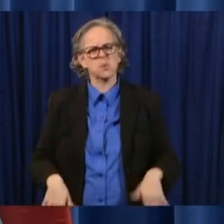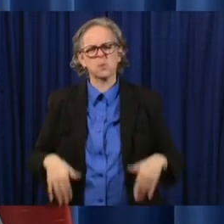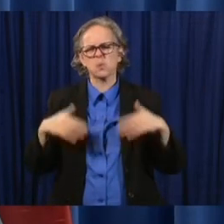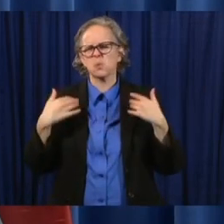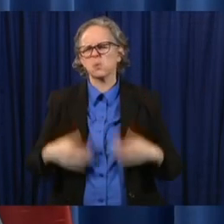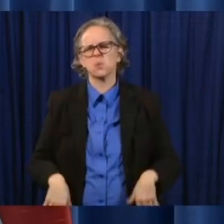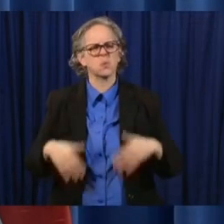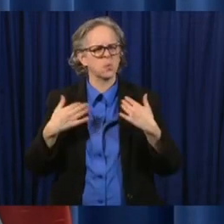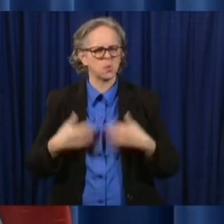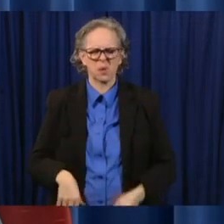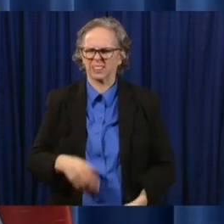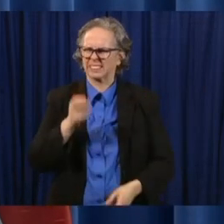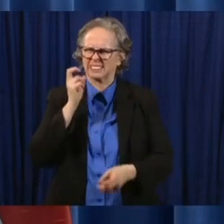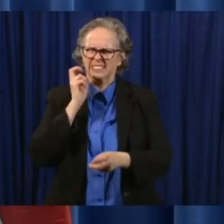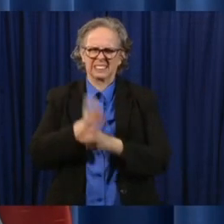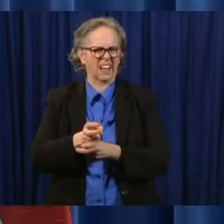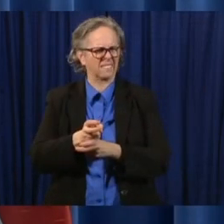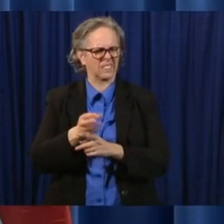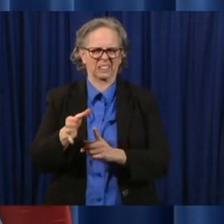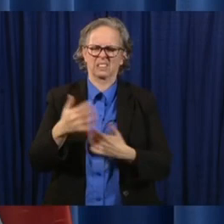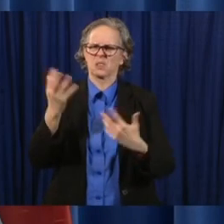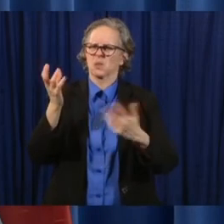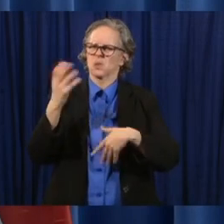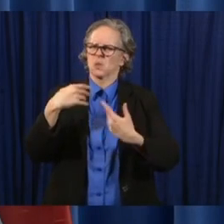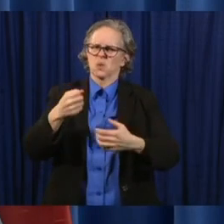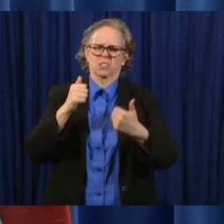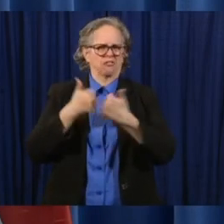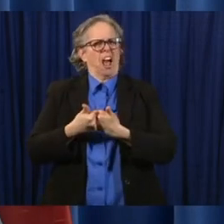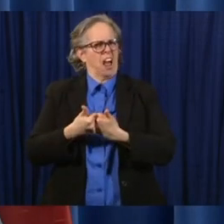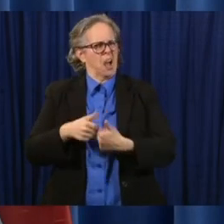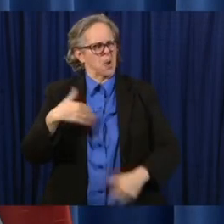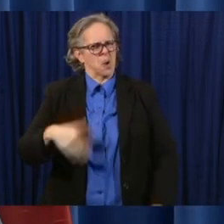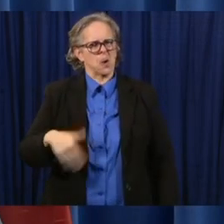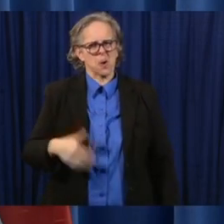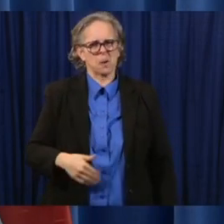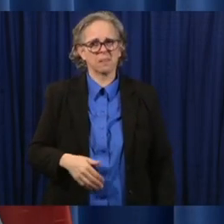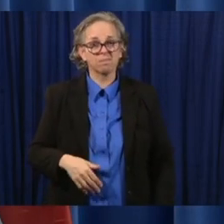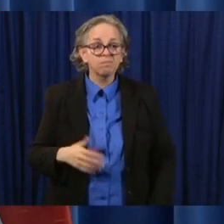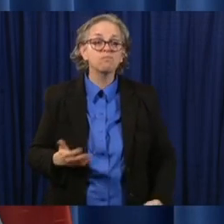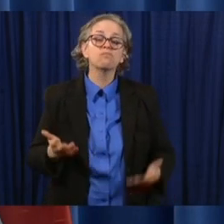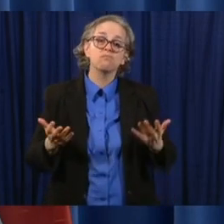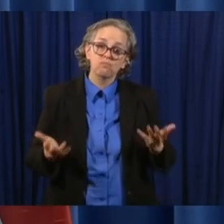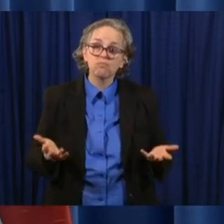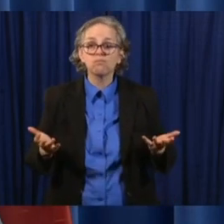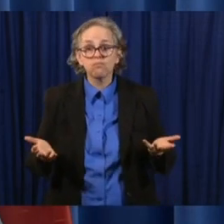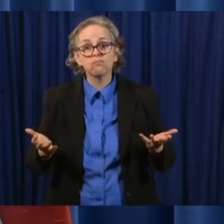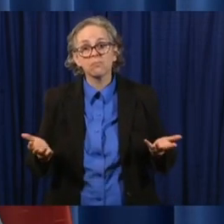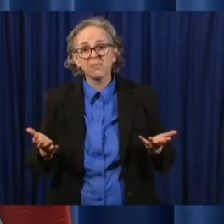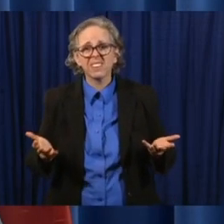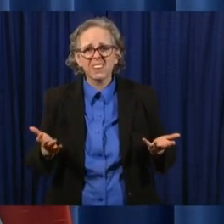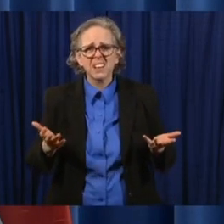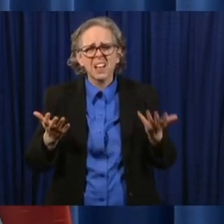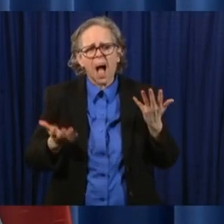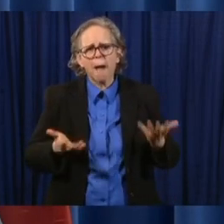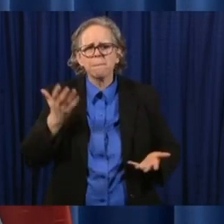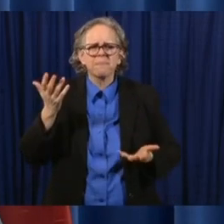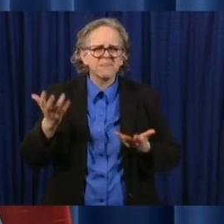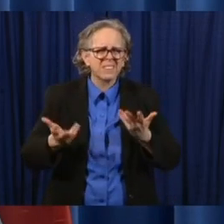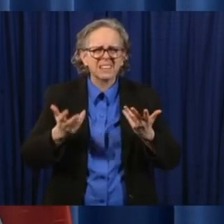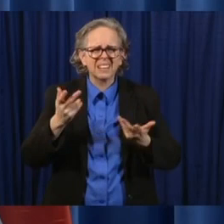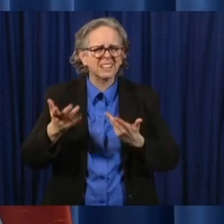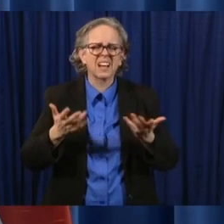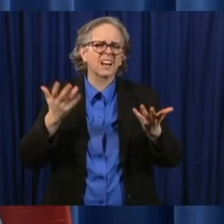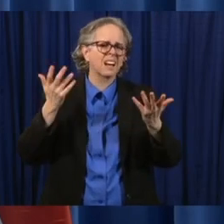difficult situation. And I can tell you that the prisons, the